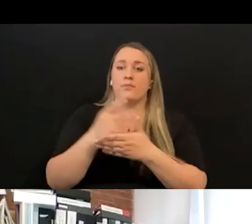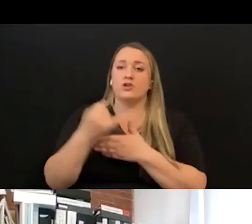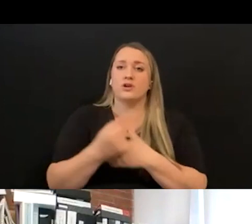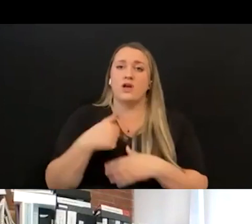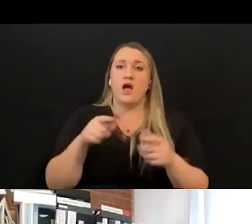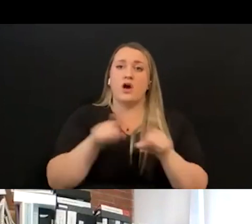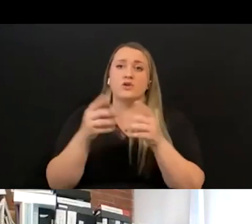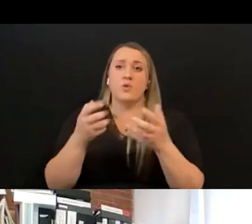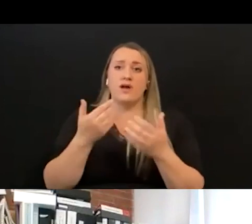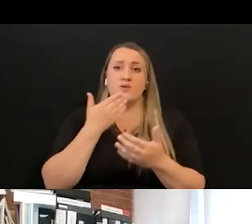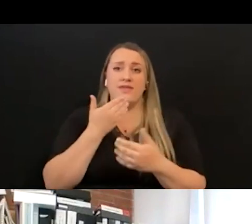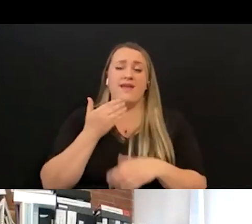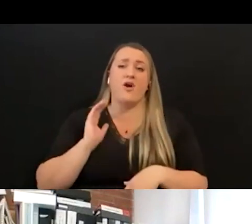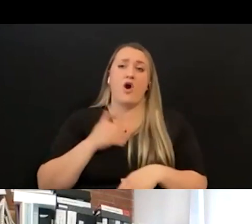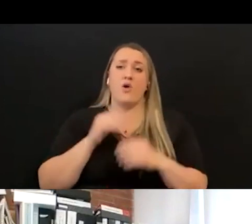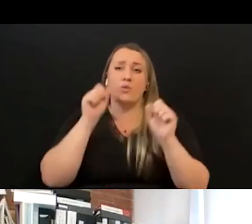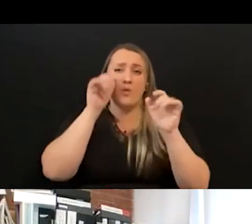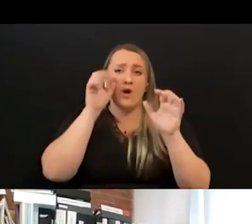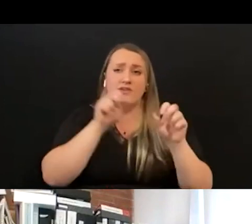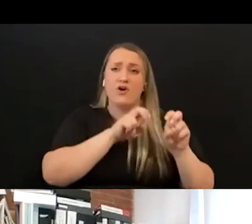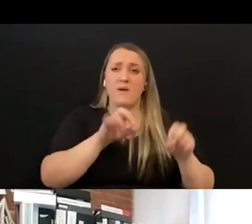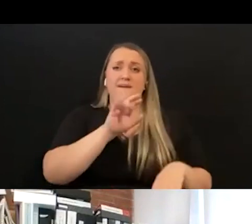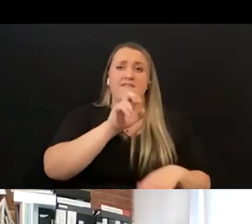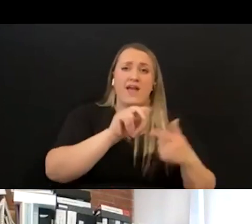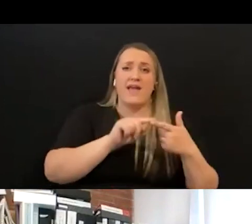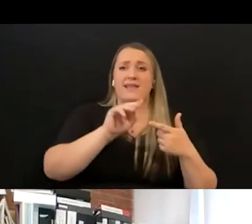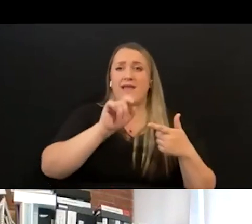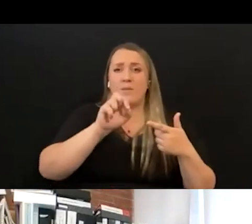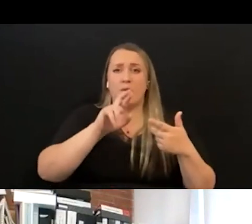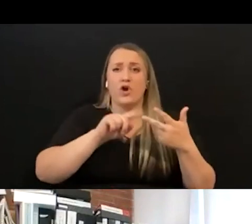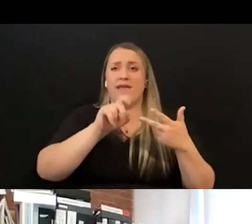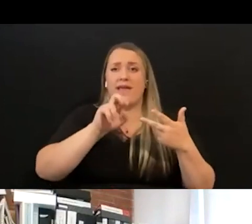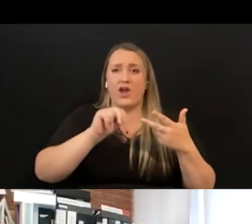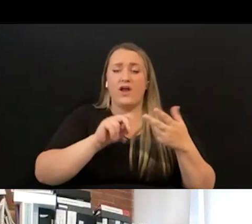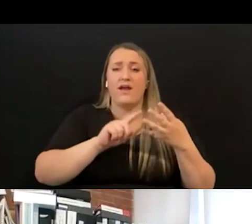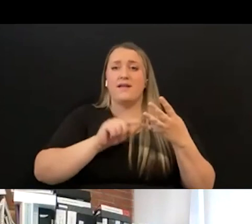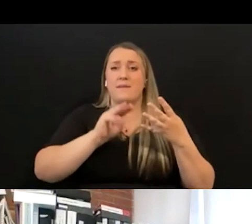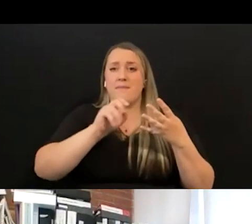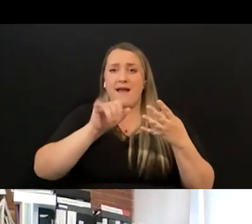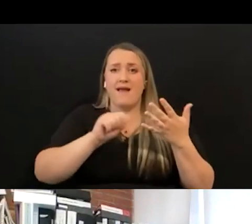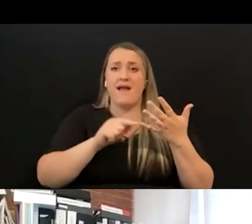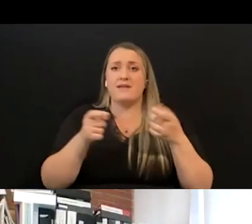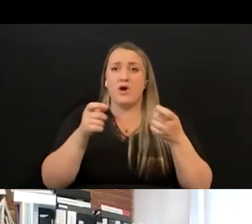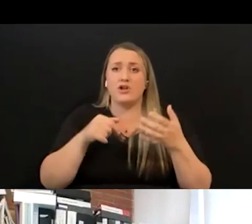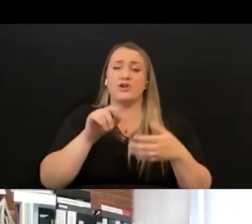our wonderful panelists, Fran, Eimear, Karen, Maia, and our moderator, Kienzle, as well as